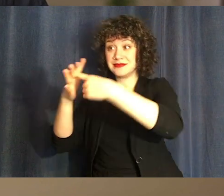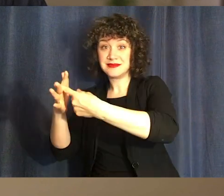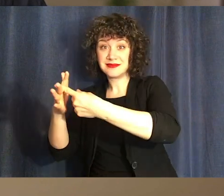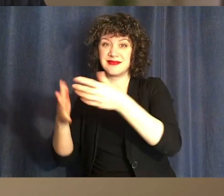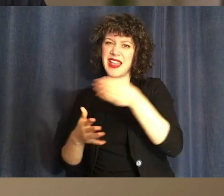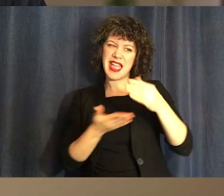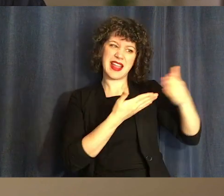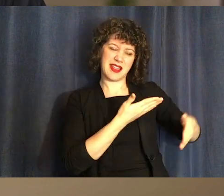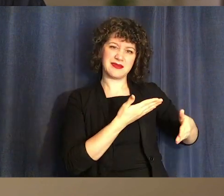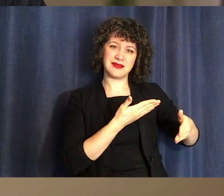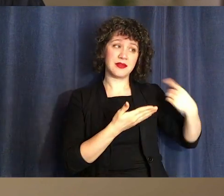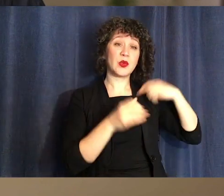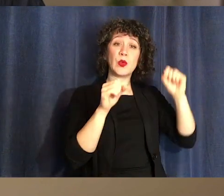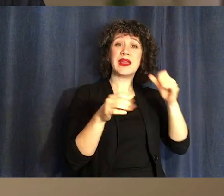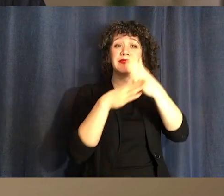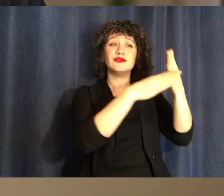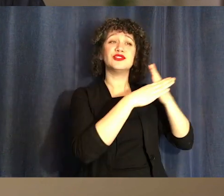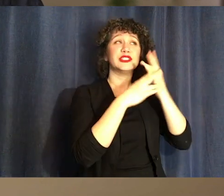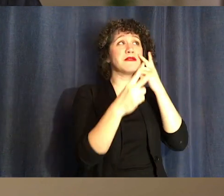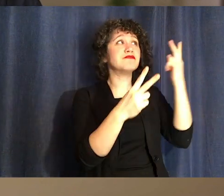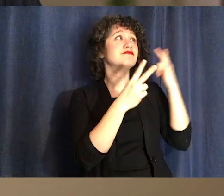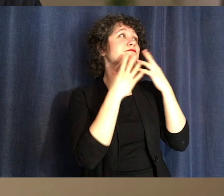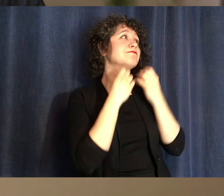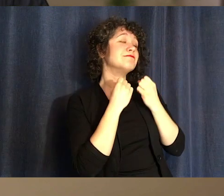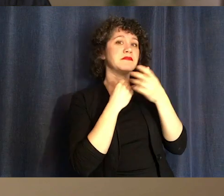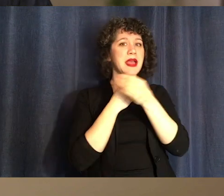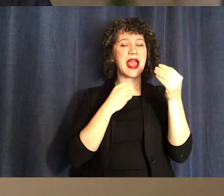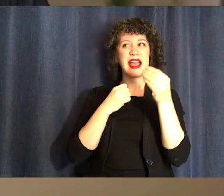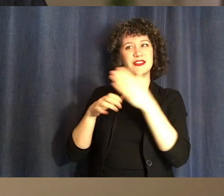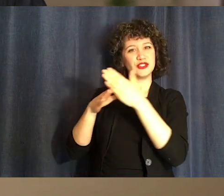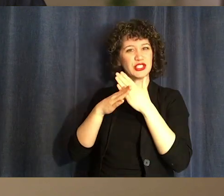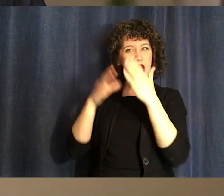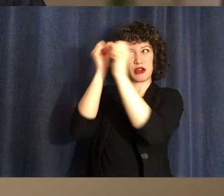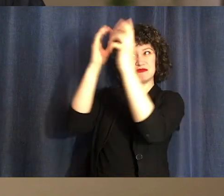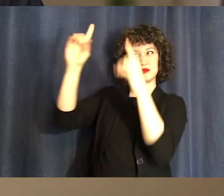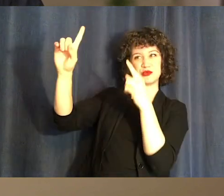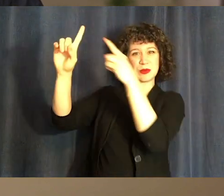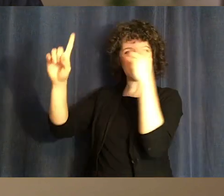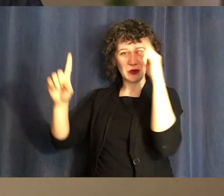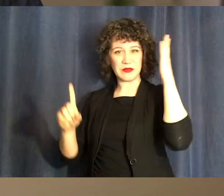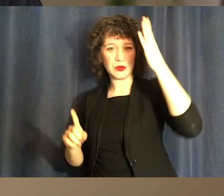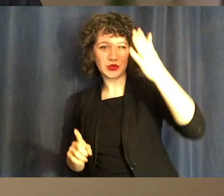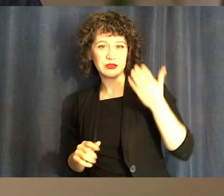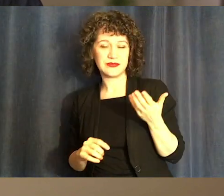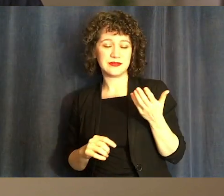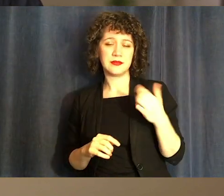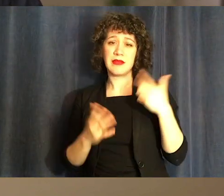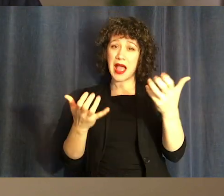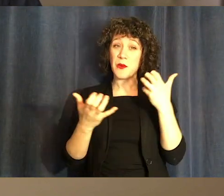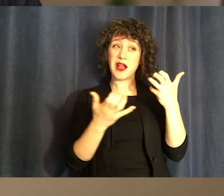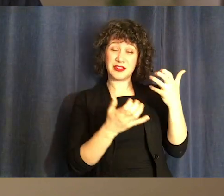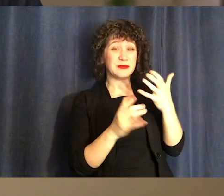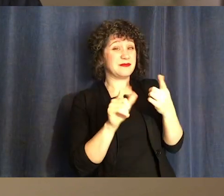can share memories of the past and big dreams for the future. I wanted to give a few thanks to our administration and faculty. It couldn't